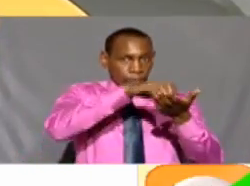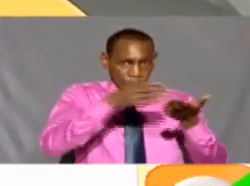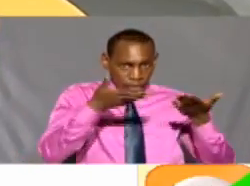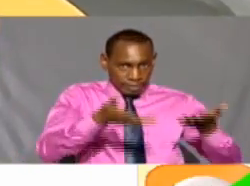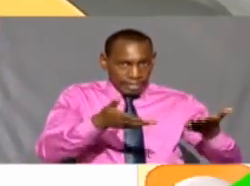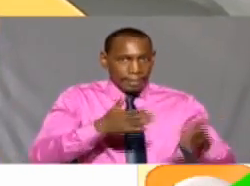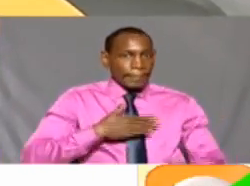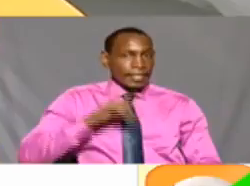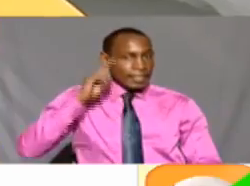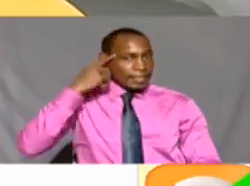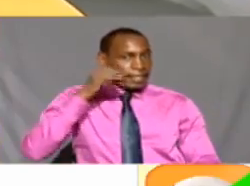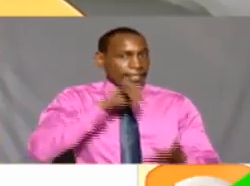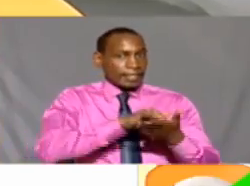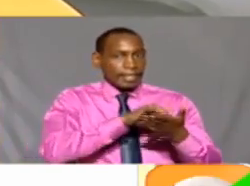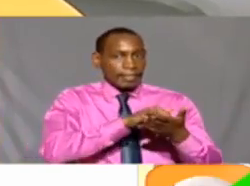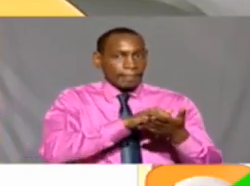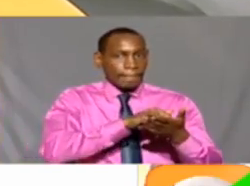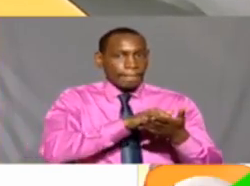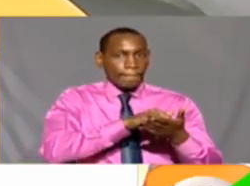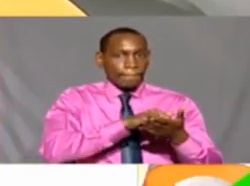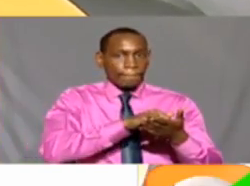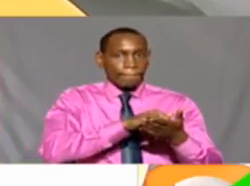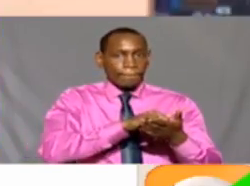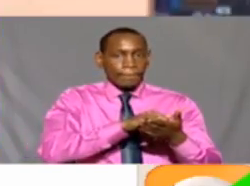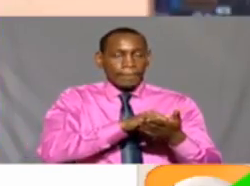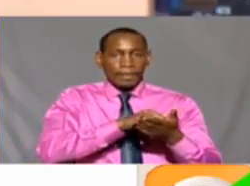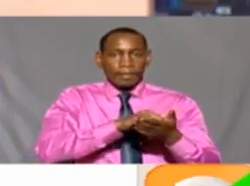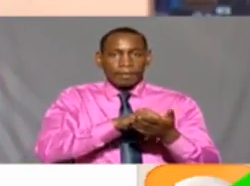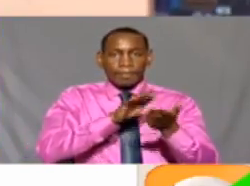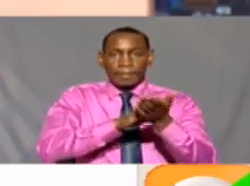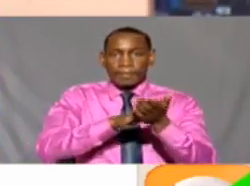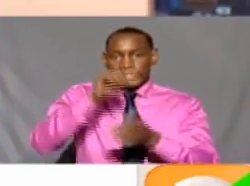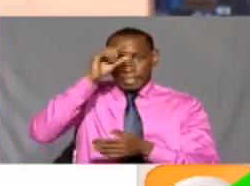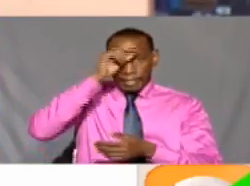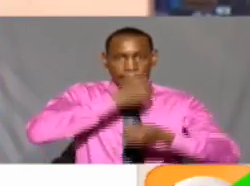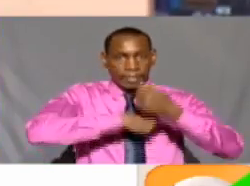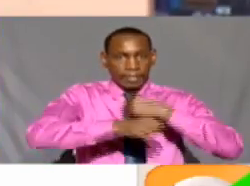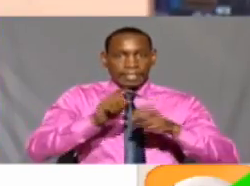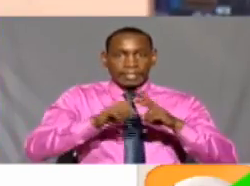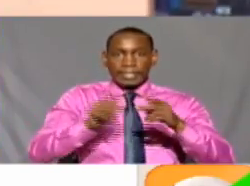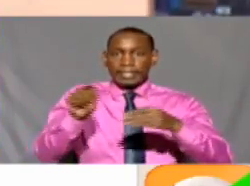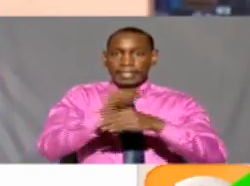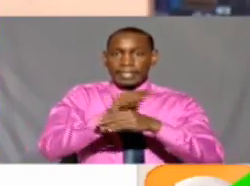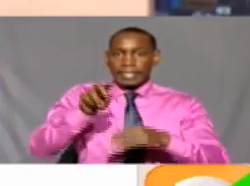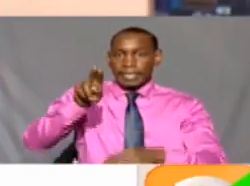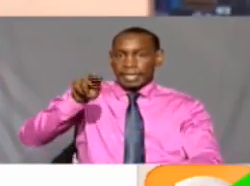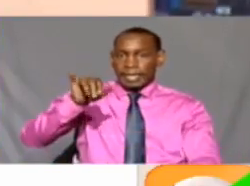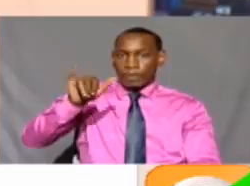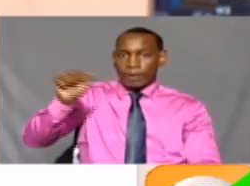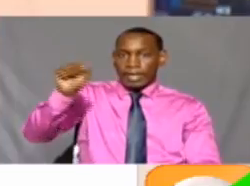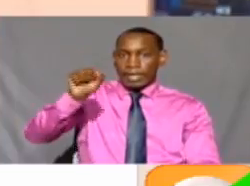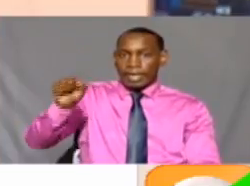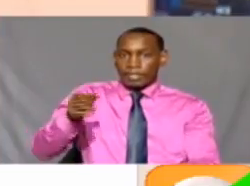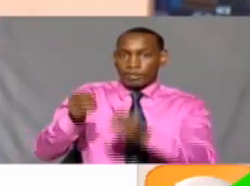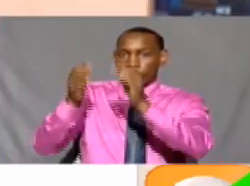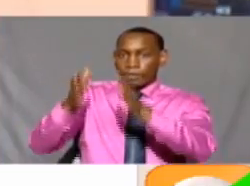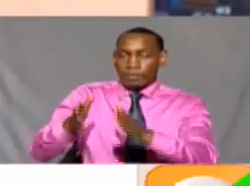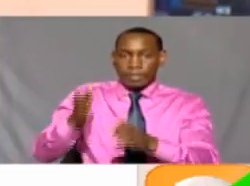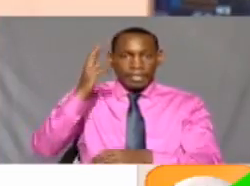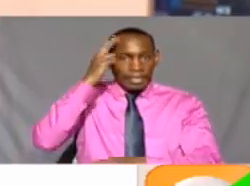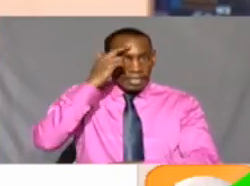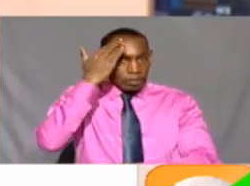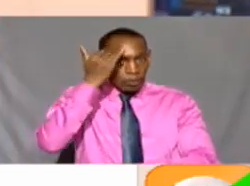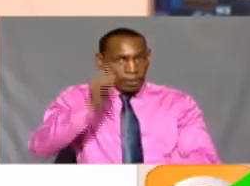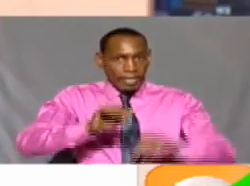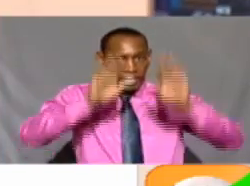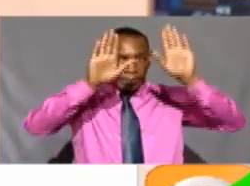think one of the things that we allowed the government from doing is, we saw today they started training the NYS officers. And the reason why this